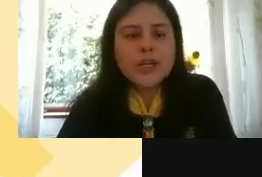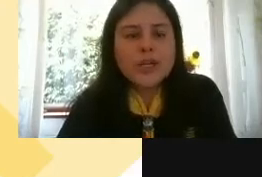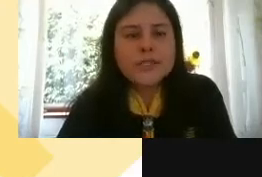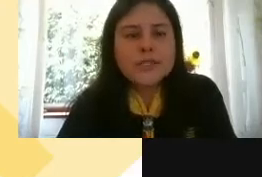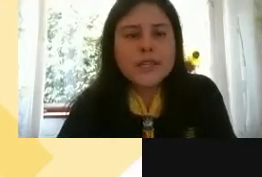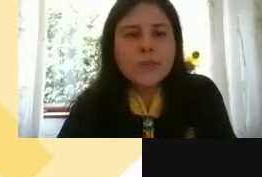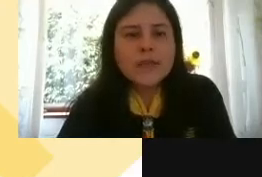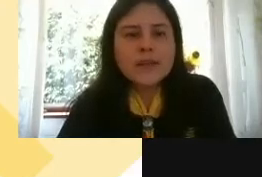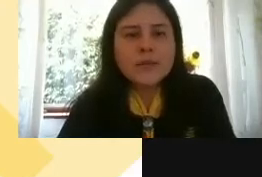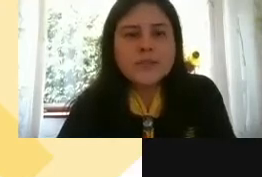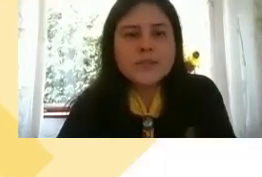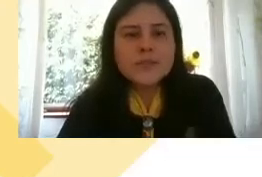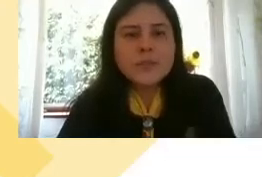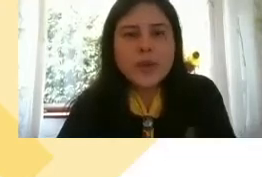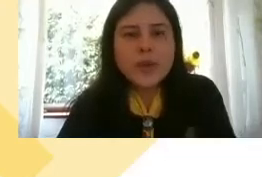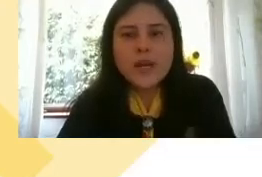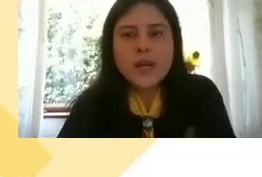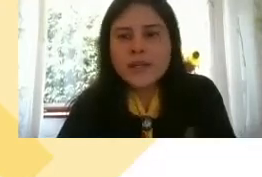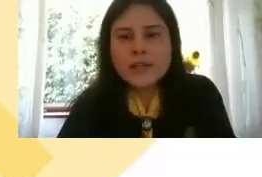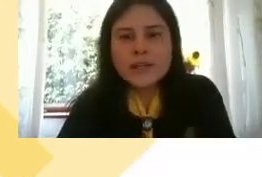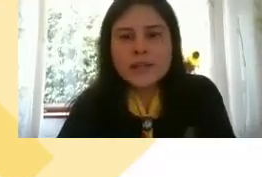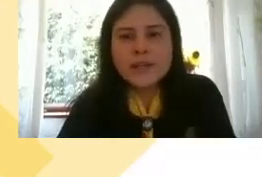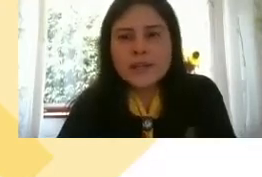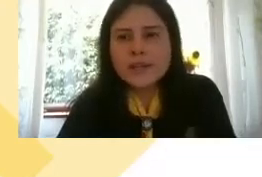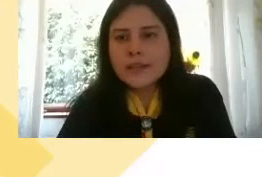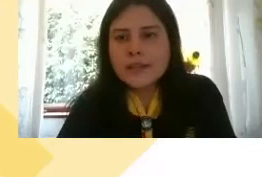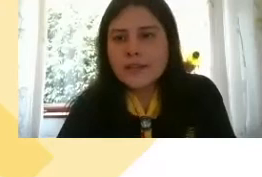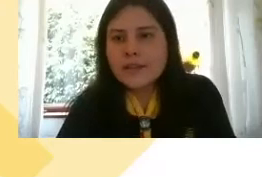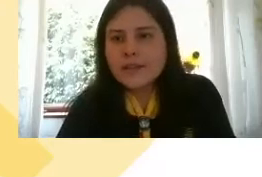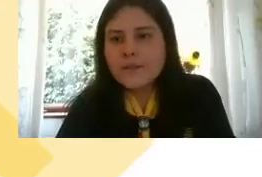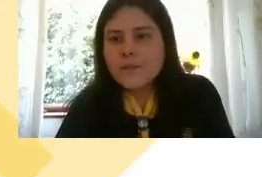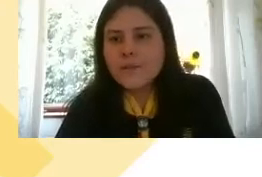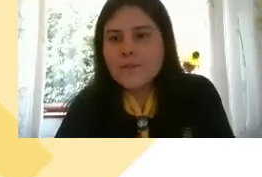Bird. Is anyone able to see bird?